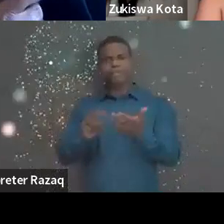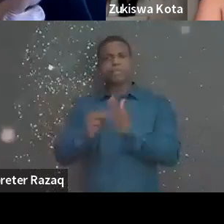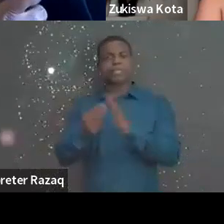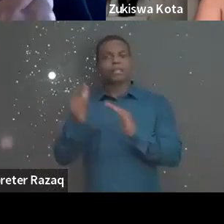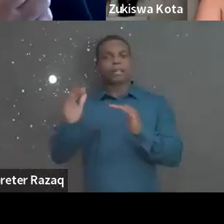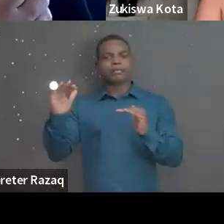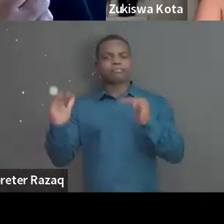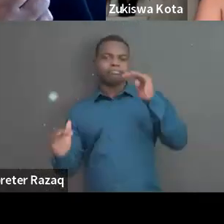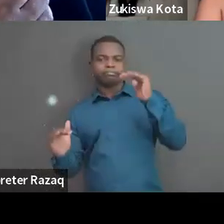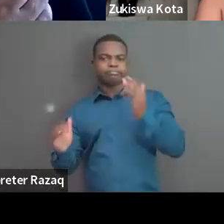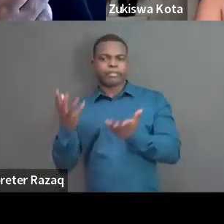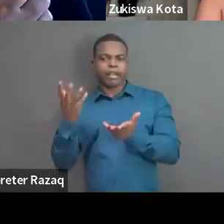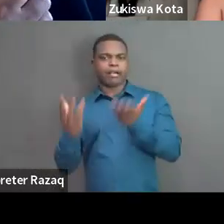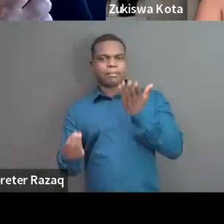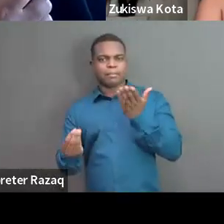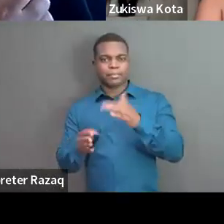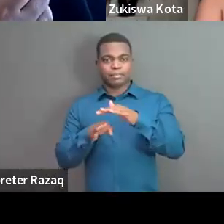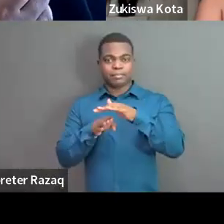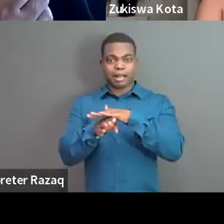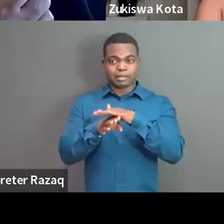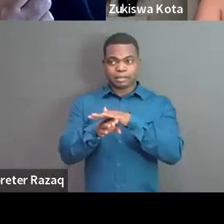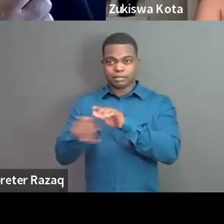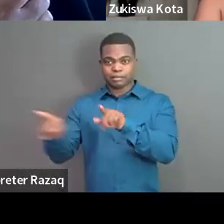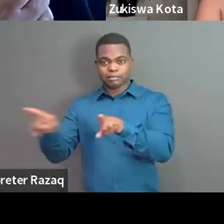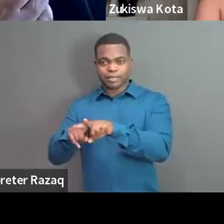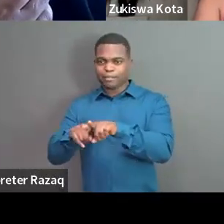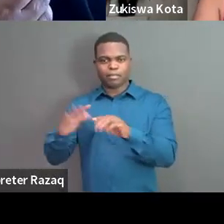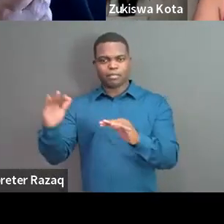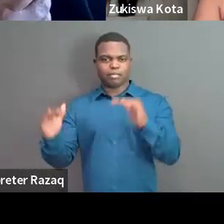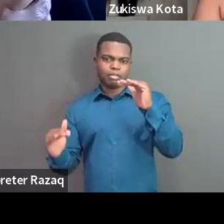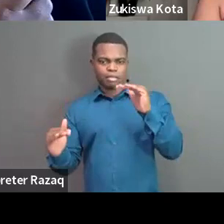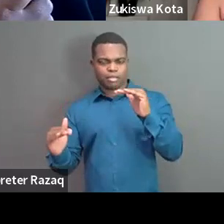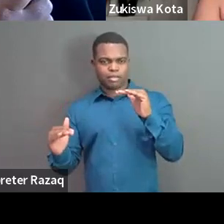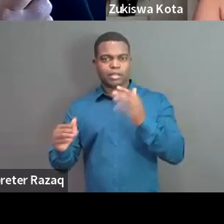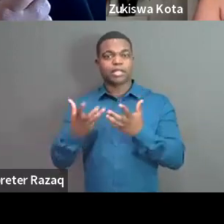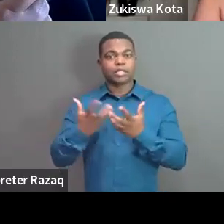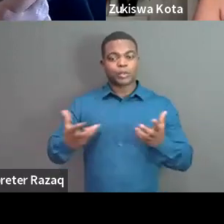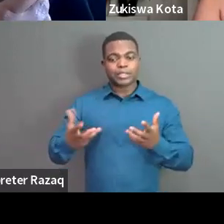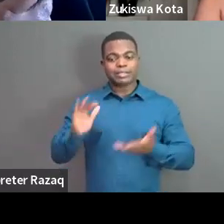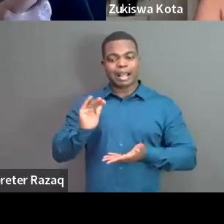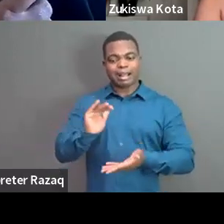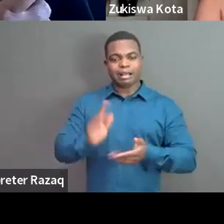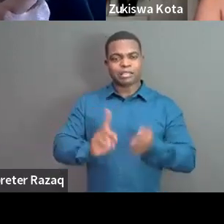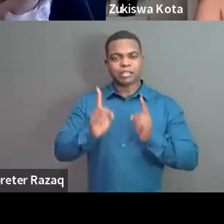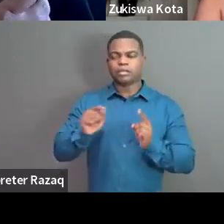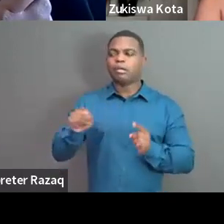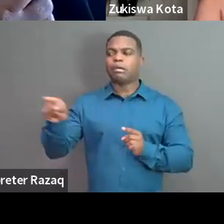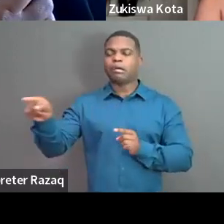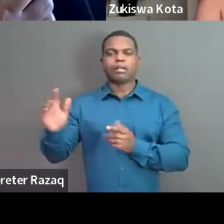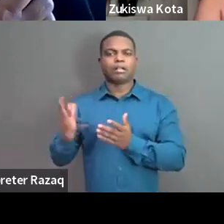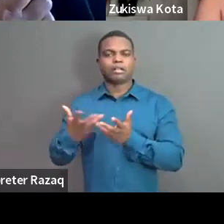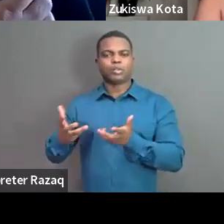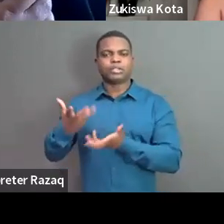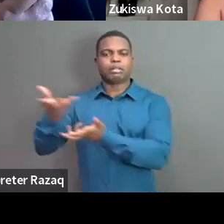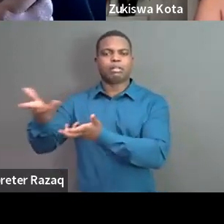rates, experience low connectivity, and low advancement of technology.